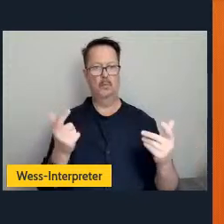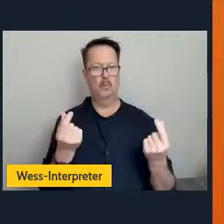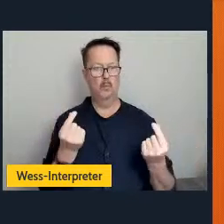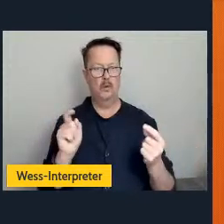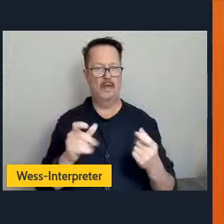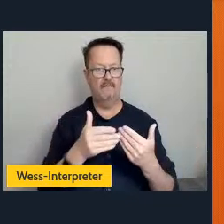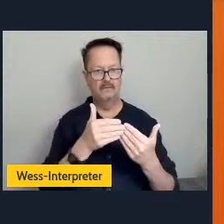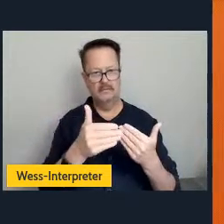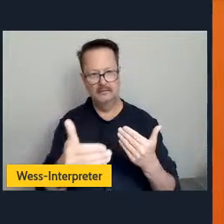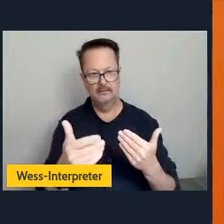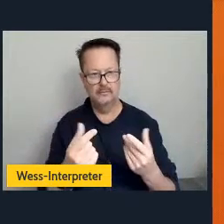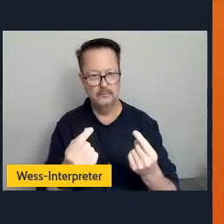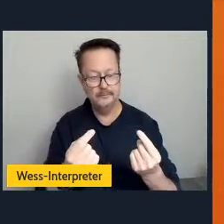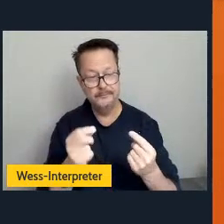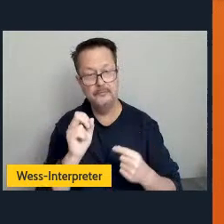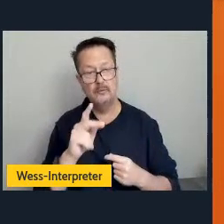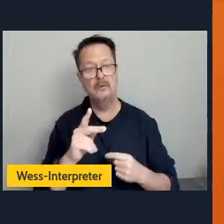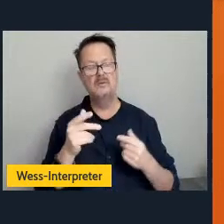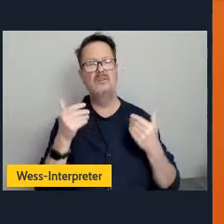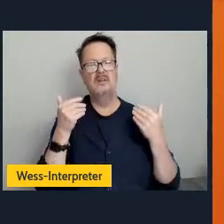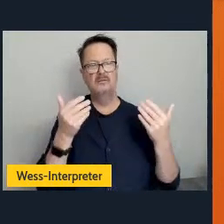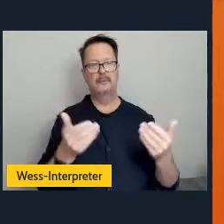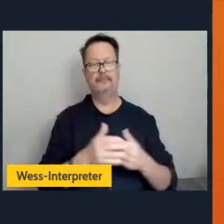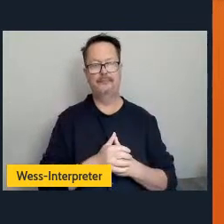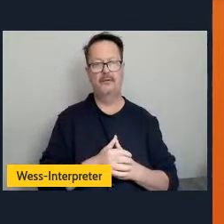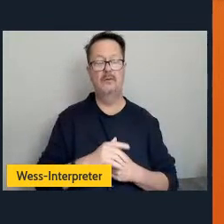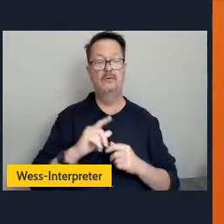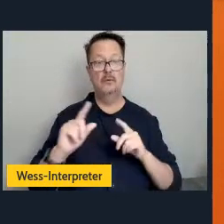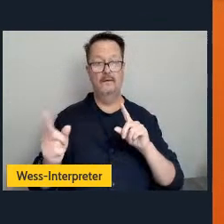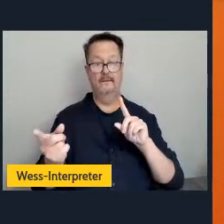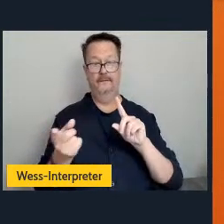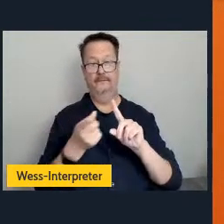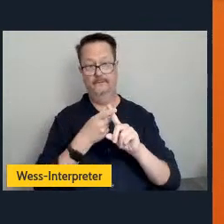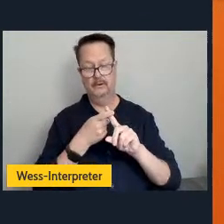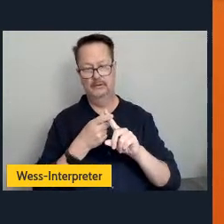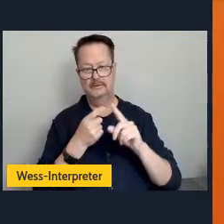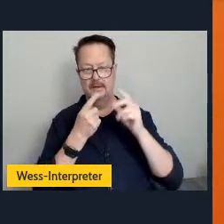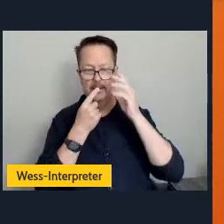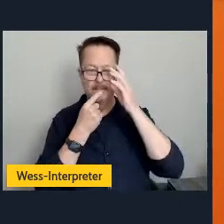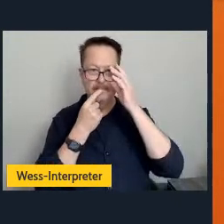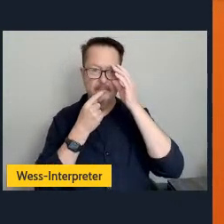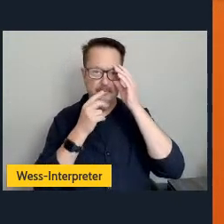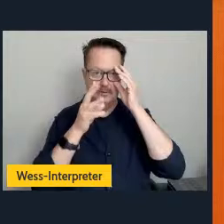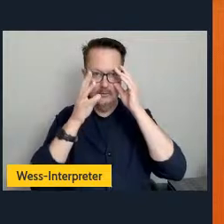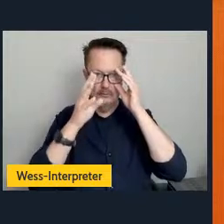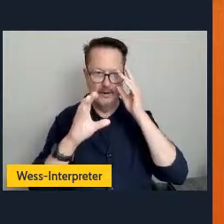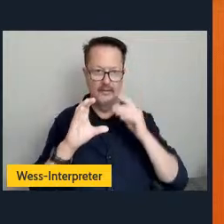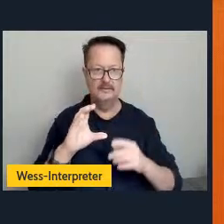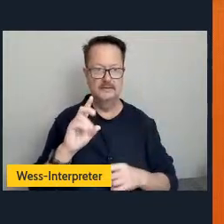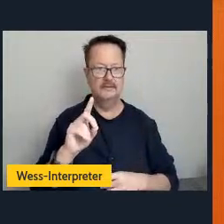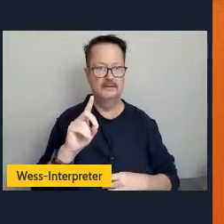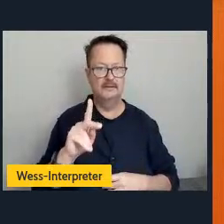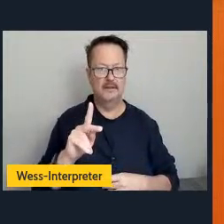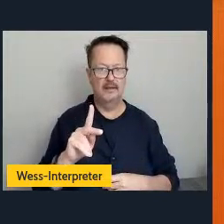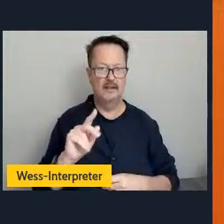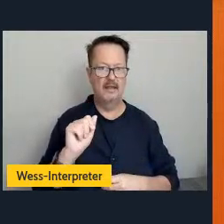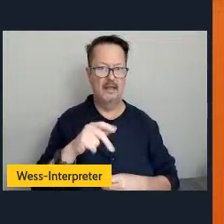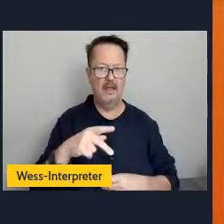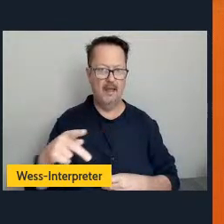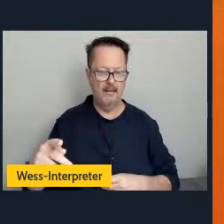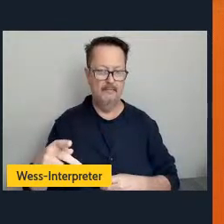okay? So let's go. So first, you create a CDK app. You can use